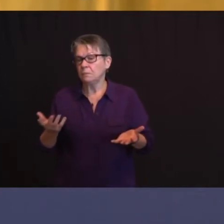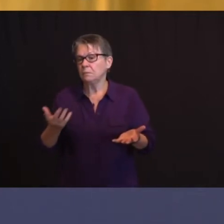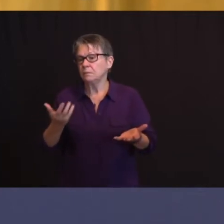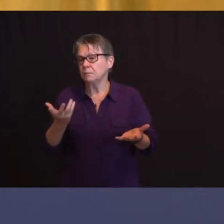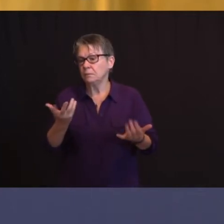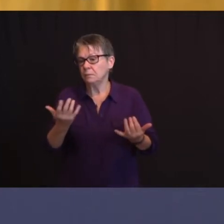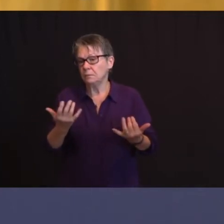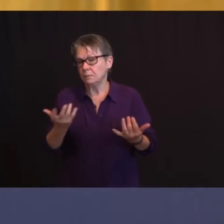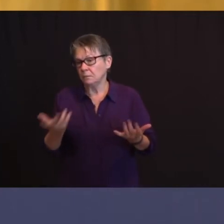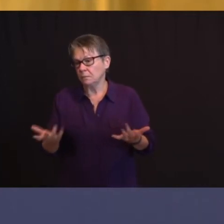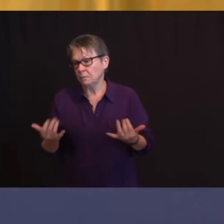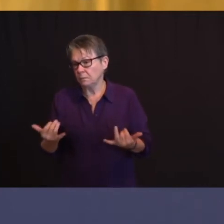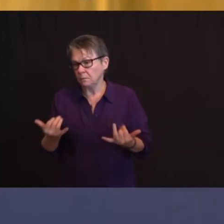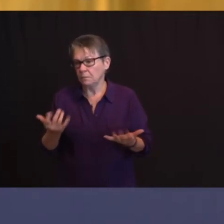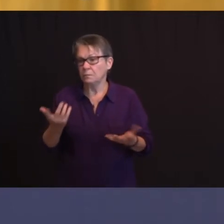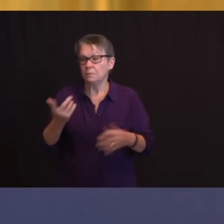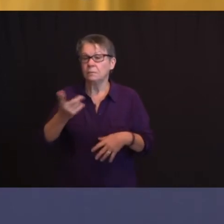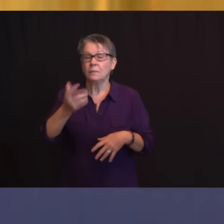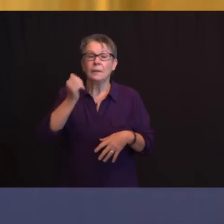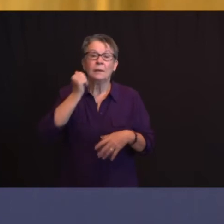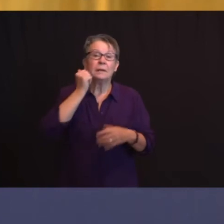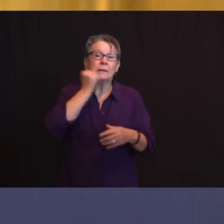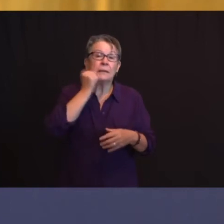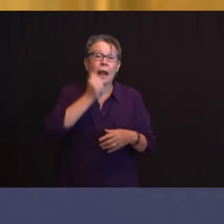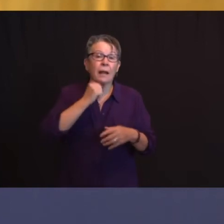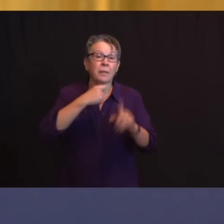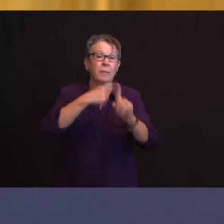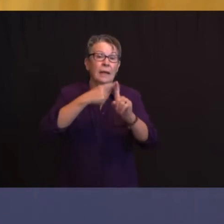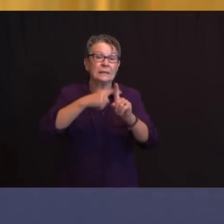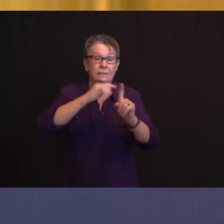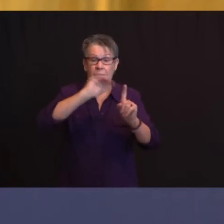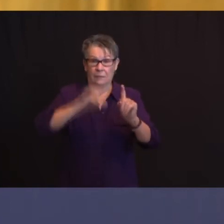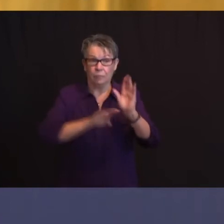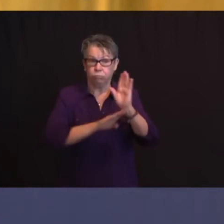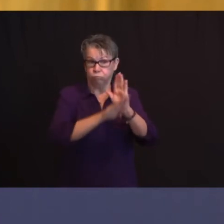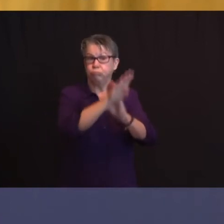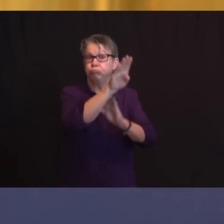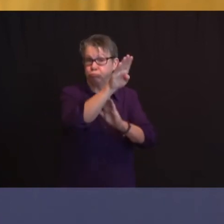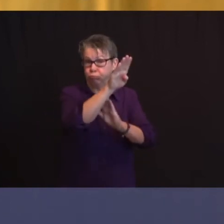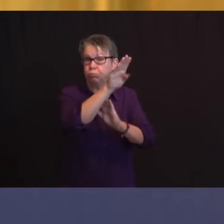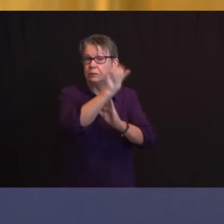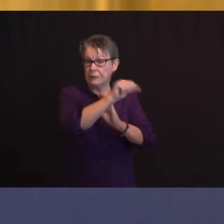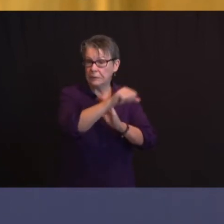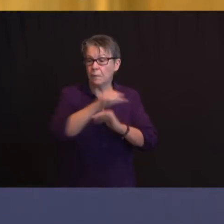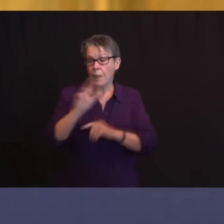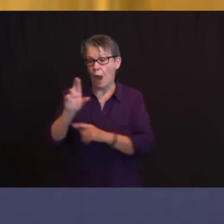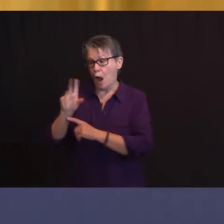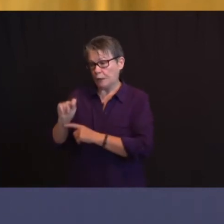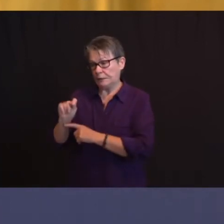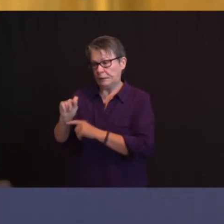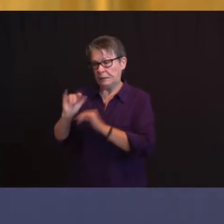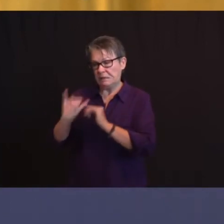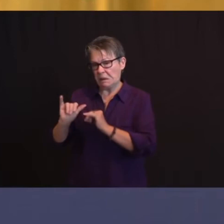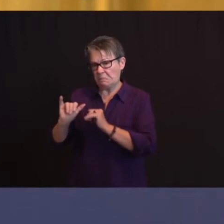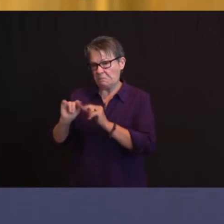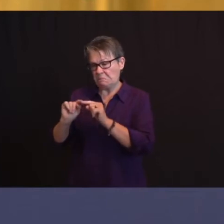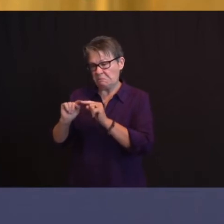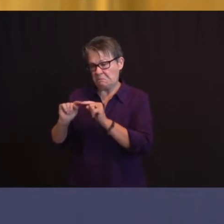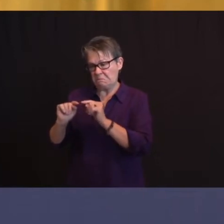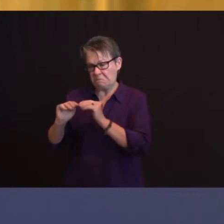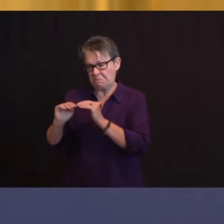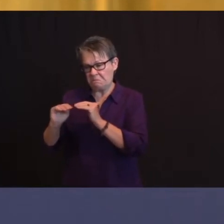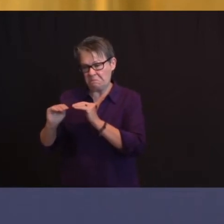of transmission has crept up. It's at an unacceptable level, but it hasn't gone remotely near the 5.31